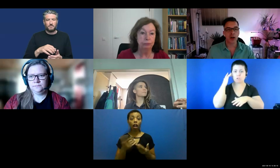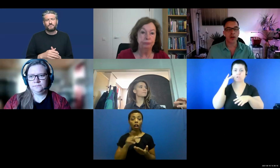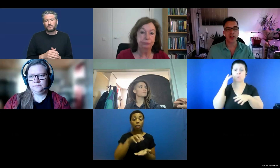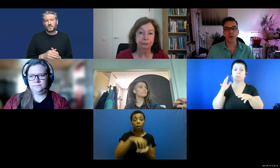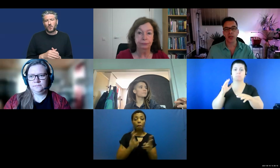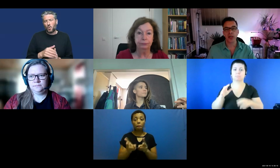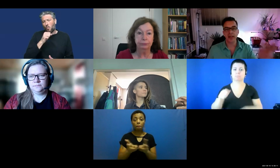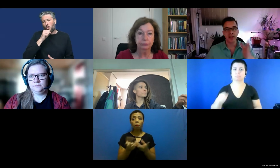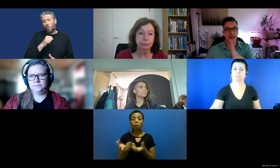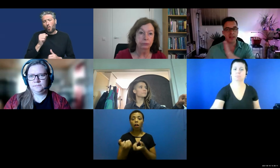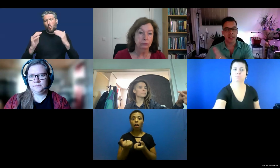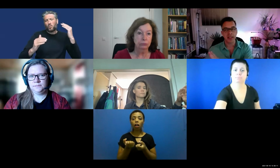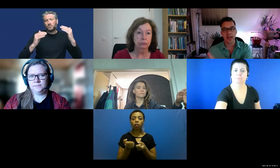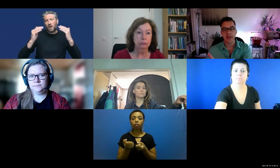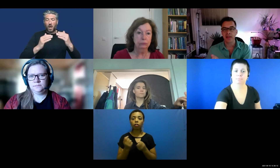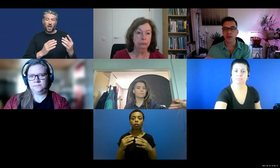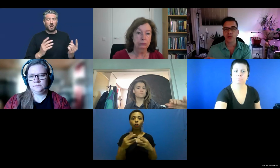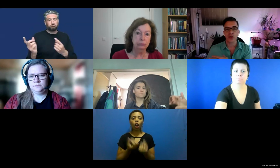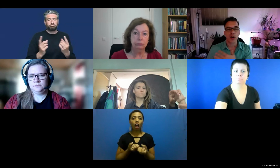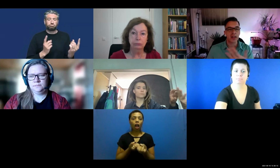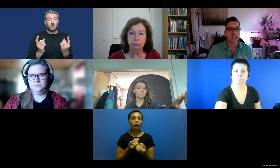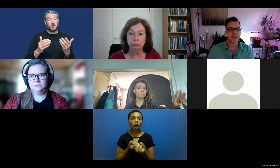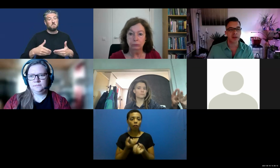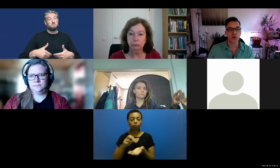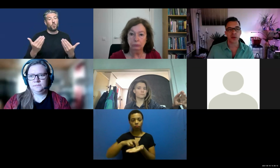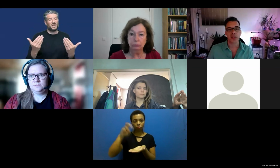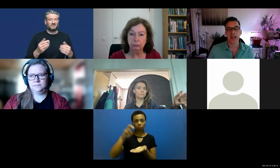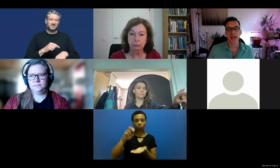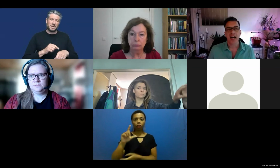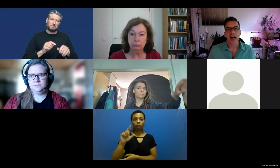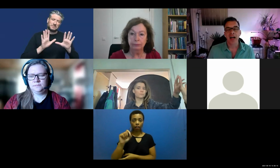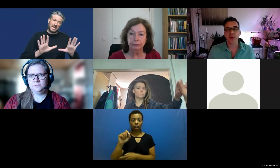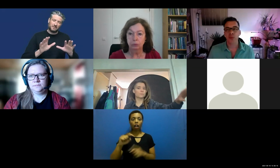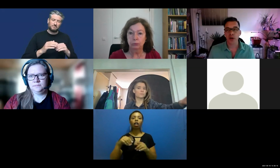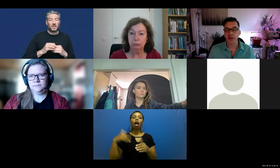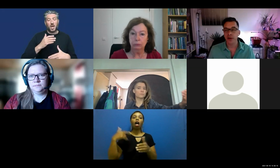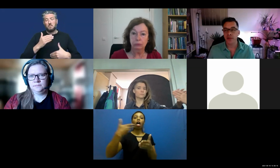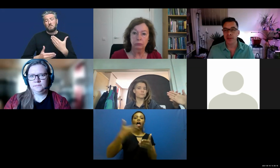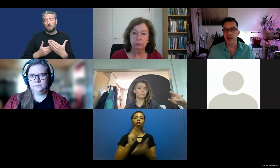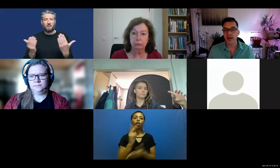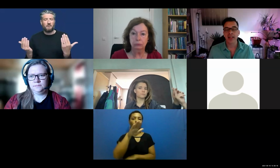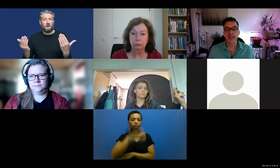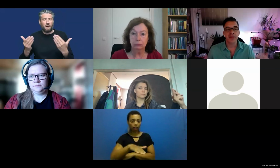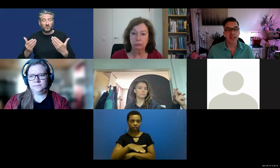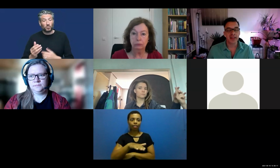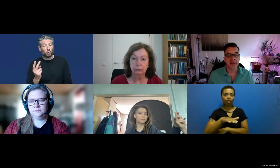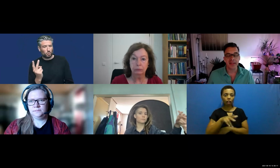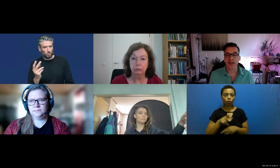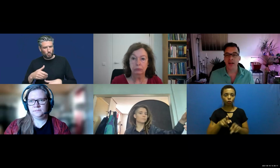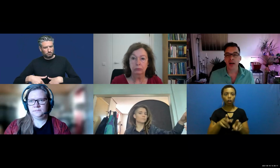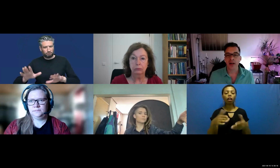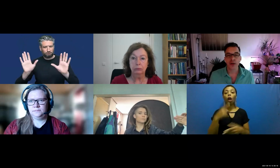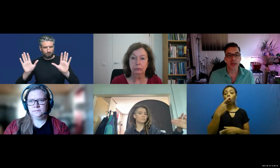or 10 o'clock in the morning, and they stay until 2 o'clock in the afternoon. And one of their